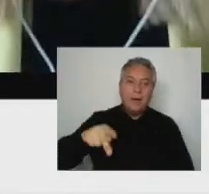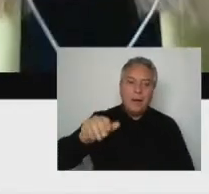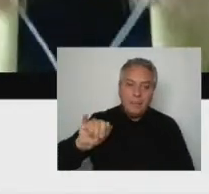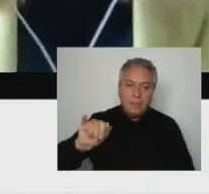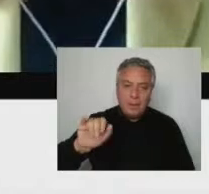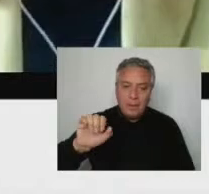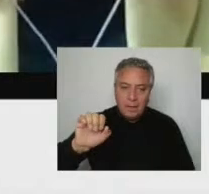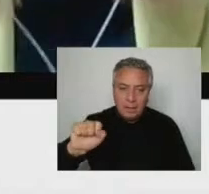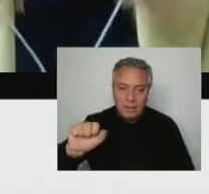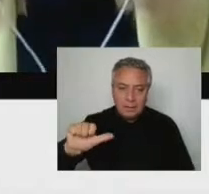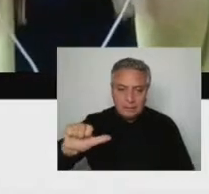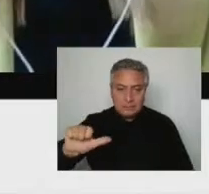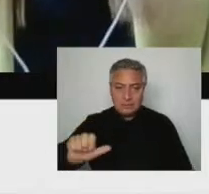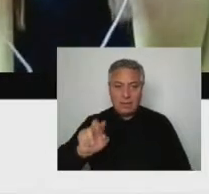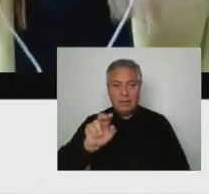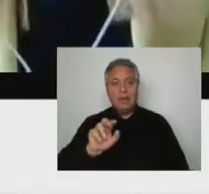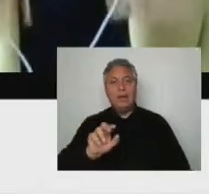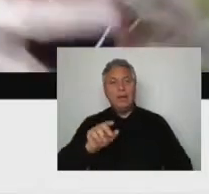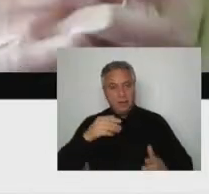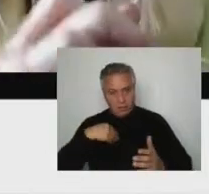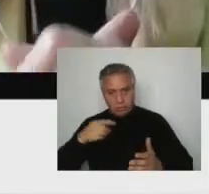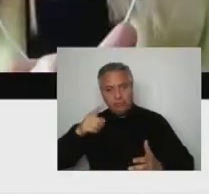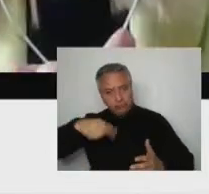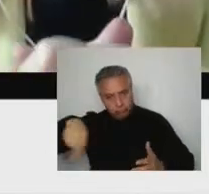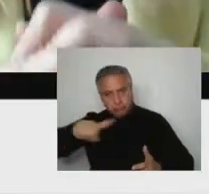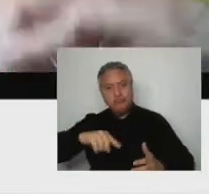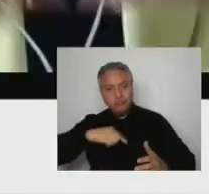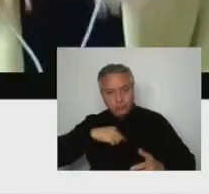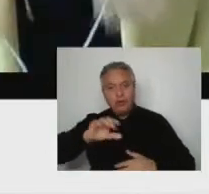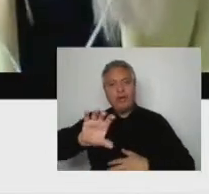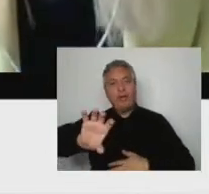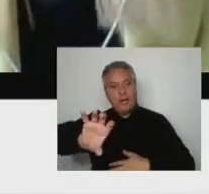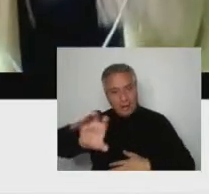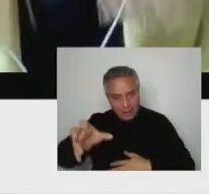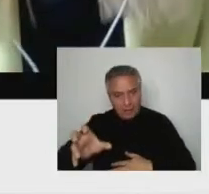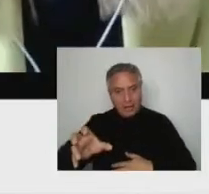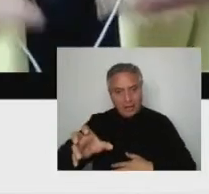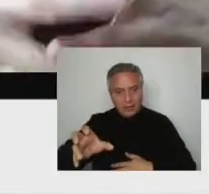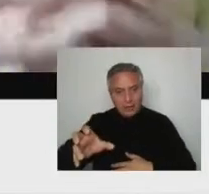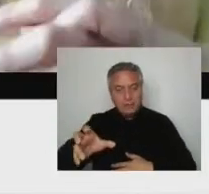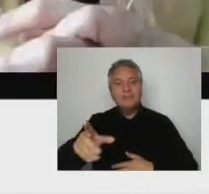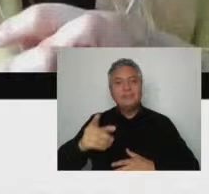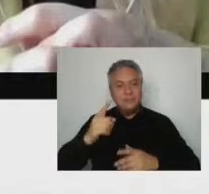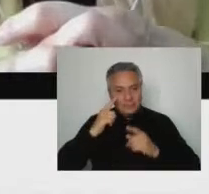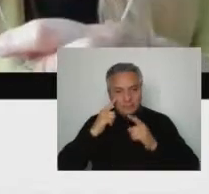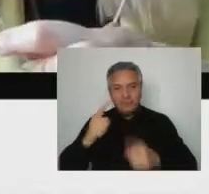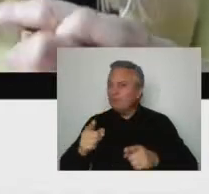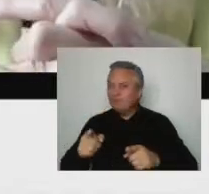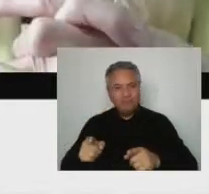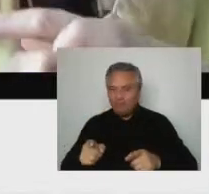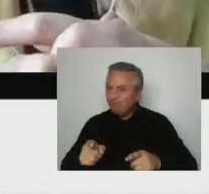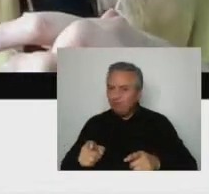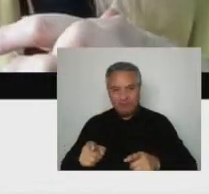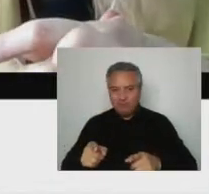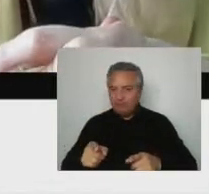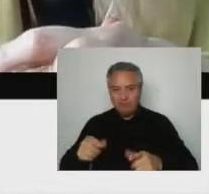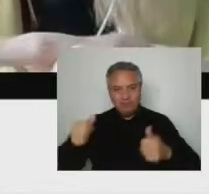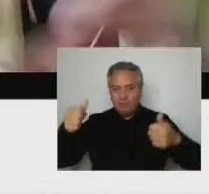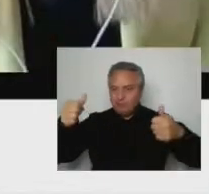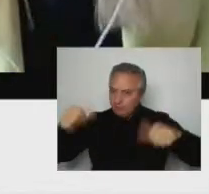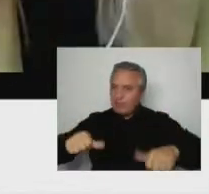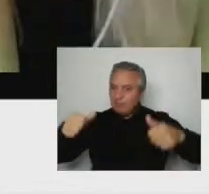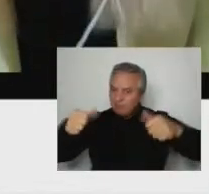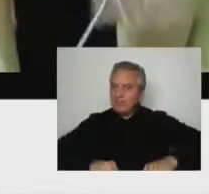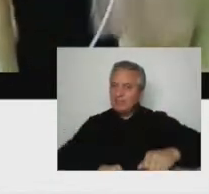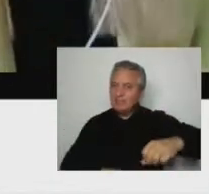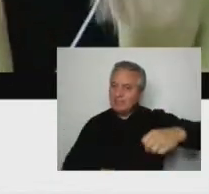test, we in the region is not faring well